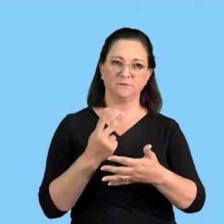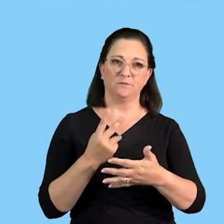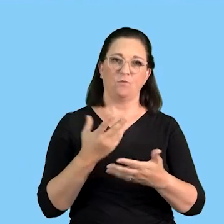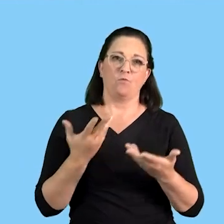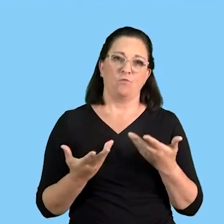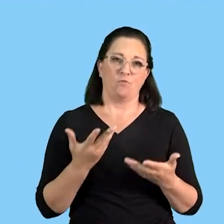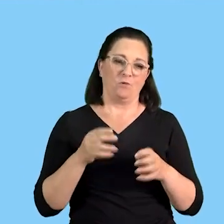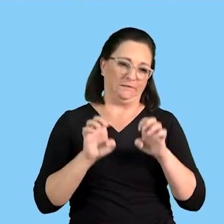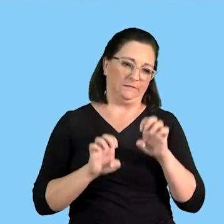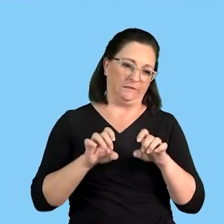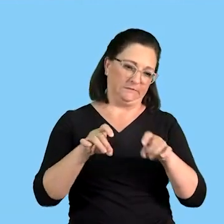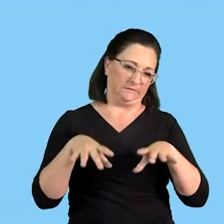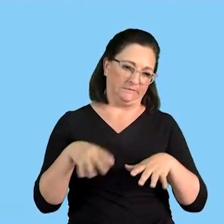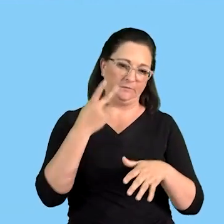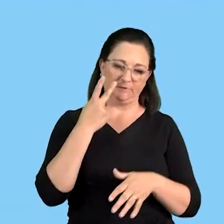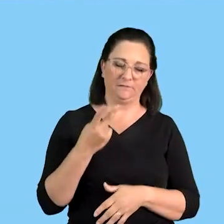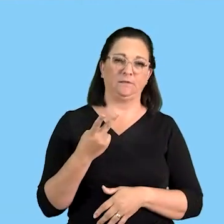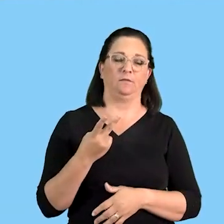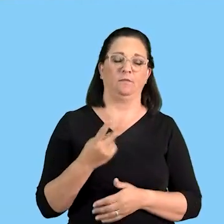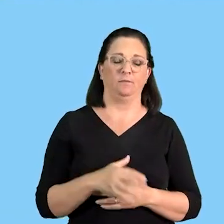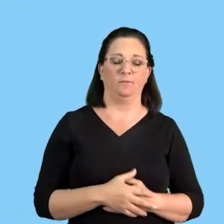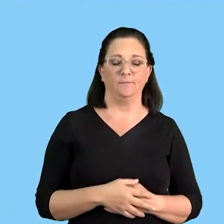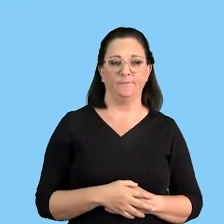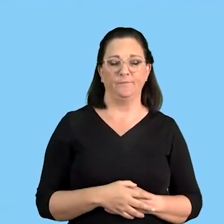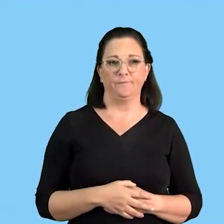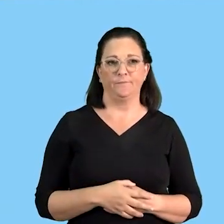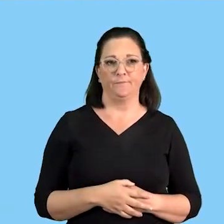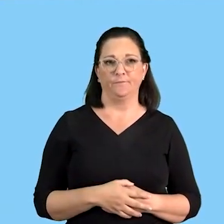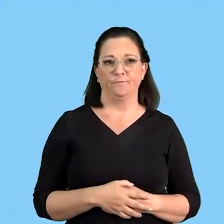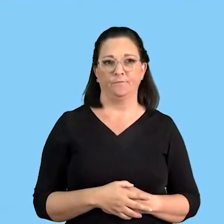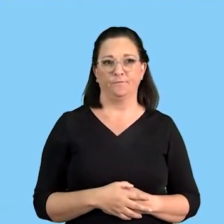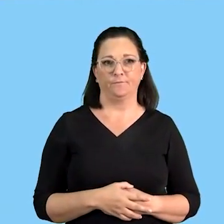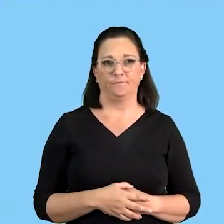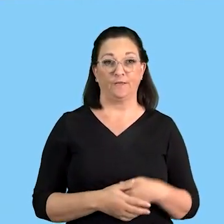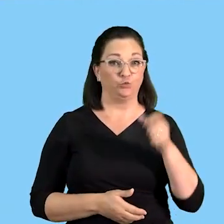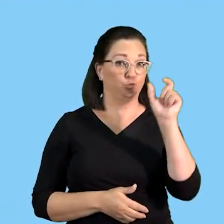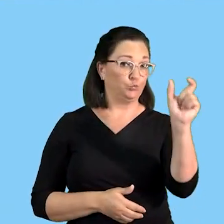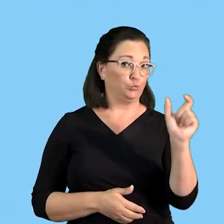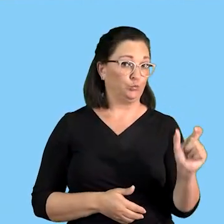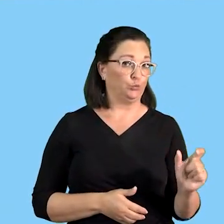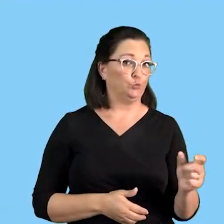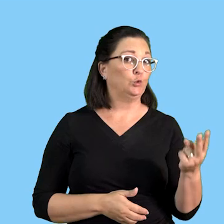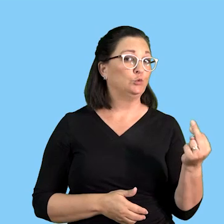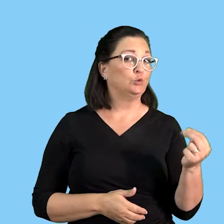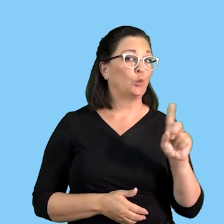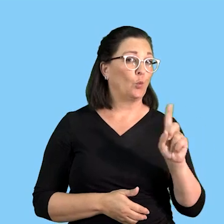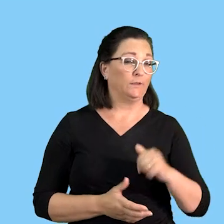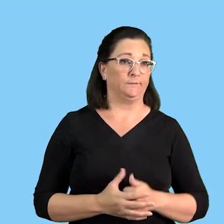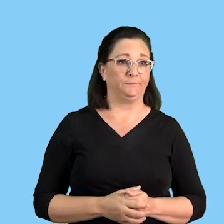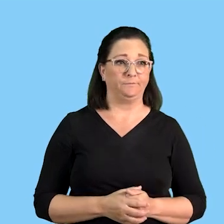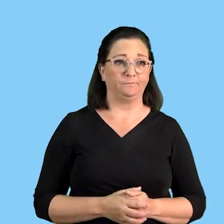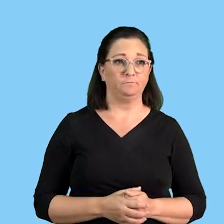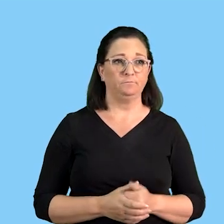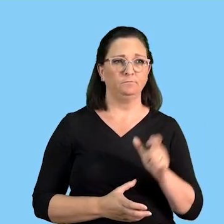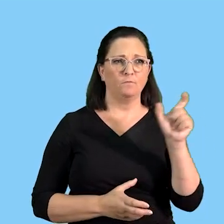or in a case of any test that is given to you. Now, new words and language recap. Very key as well.